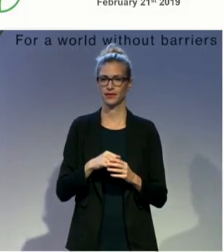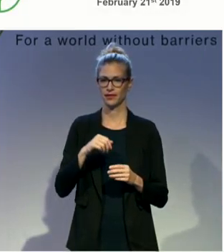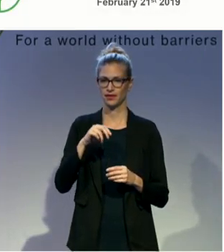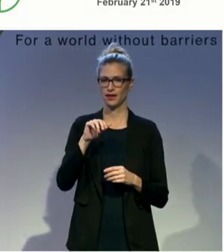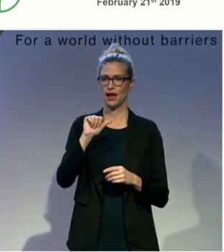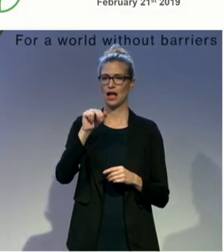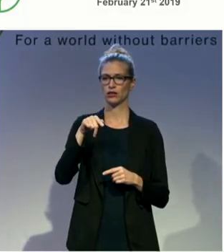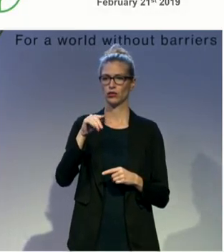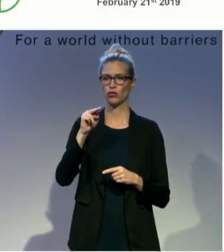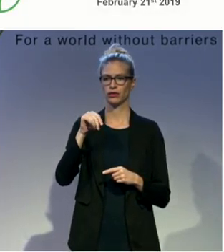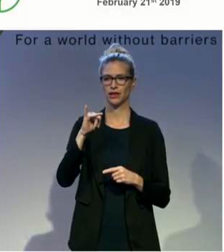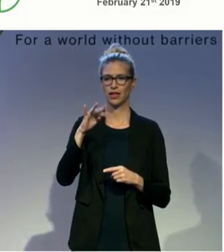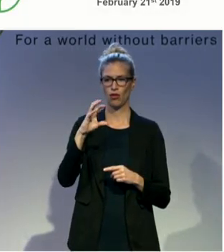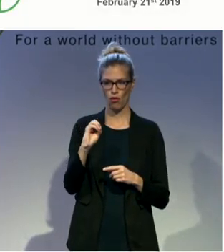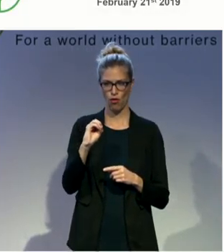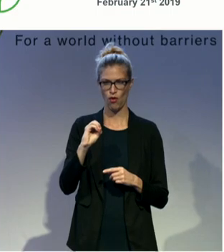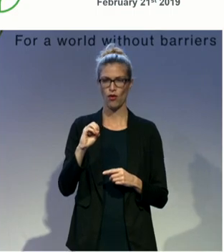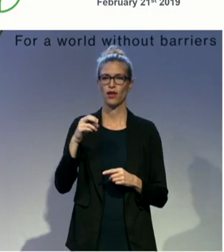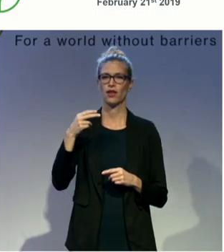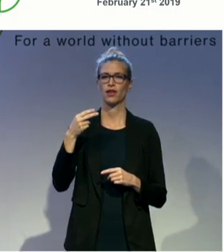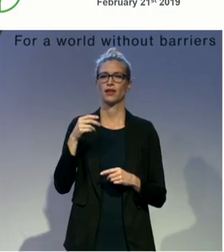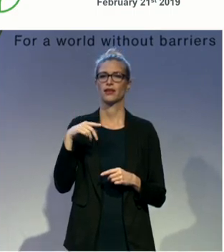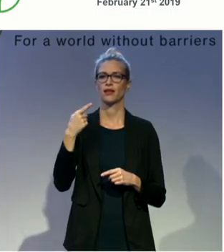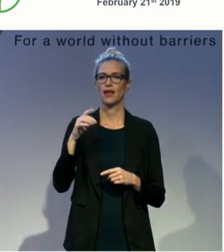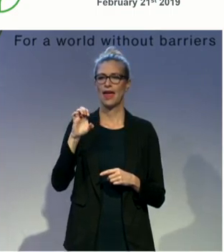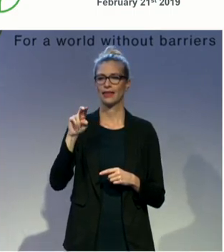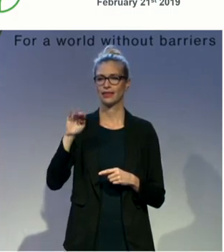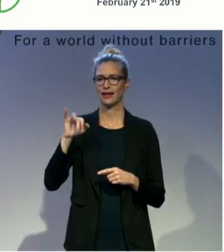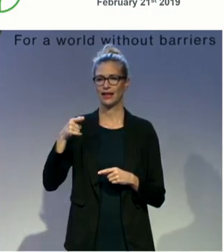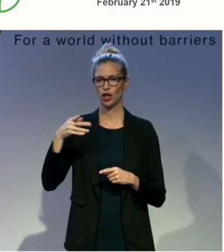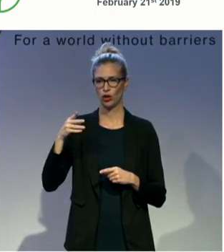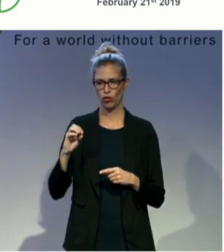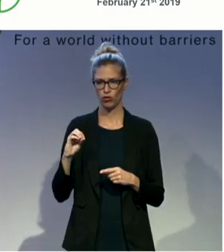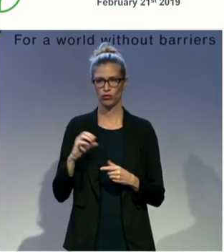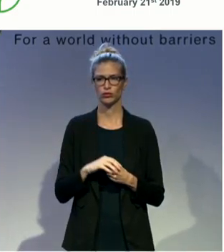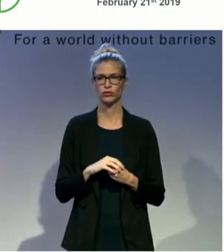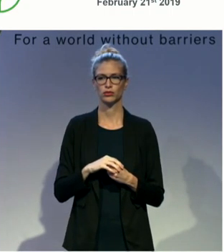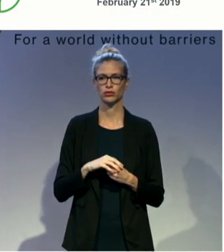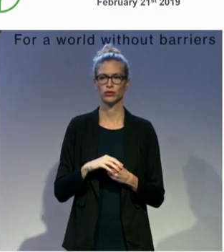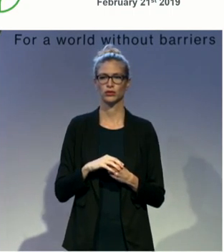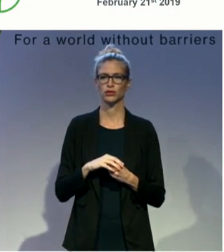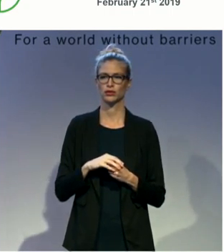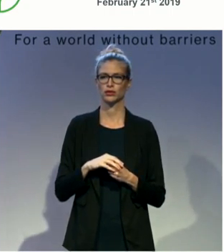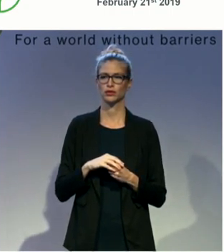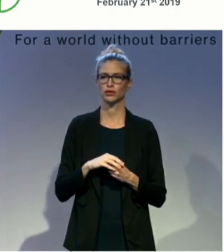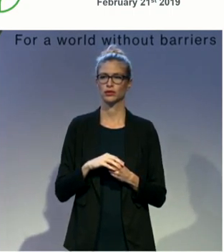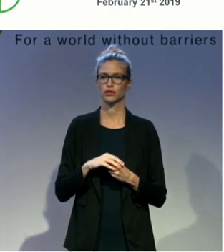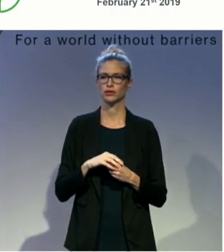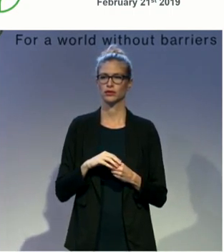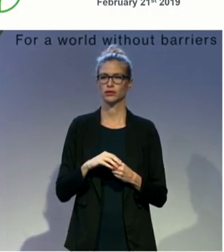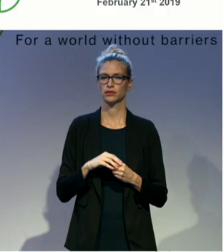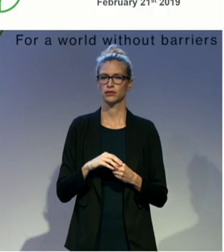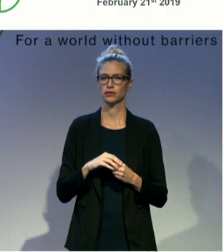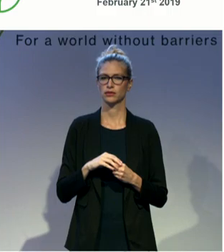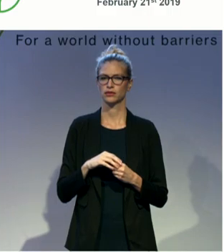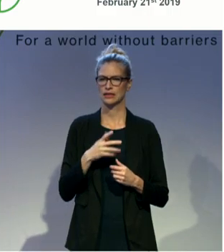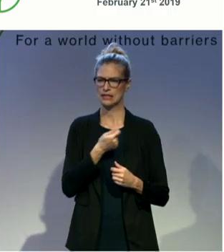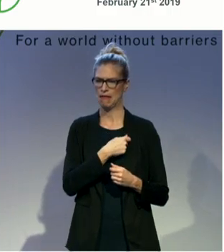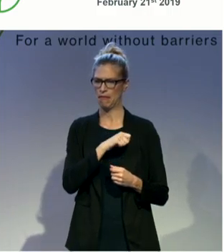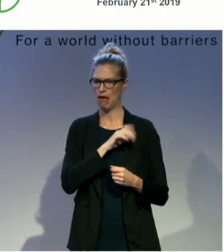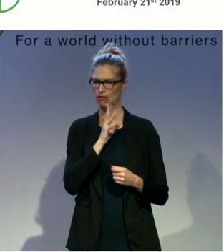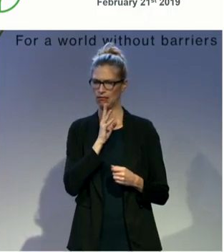Hello, how are you? My name is Antonio. Hola a todos, mi nombre es Enrique. It's great to